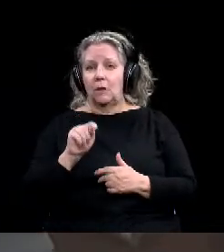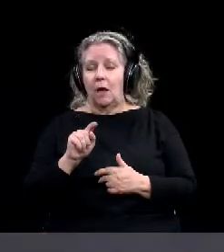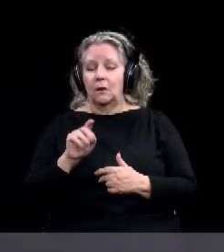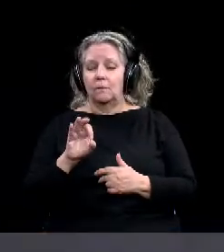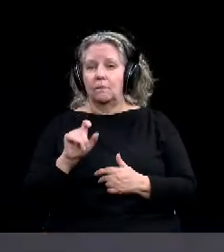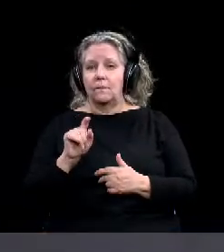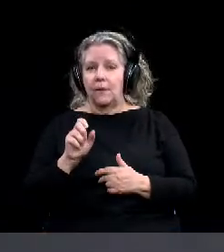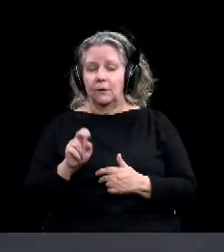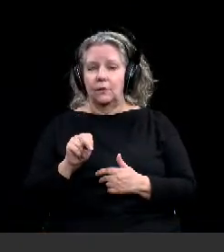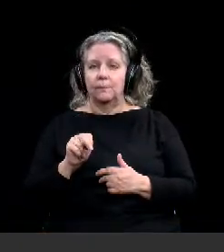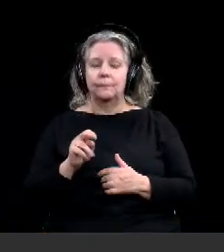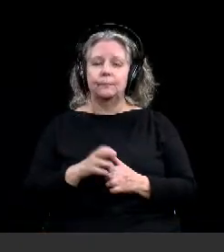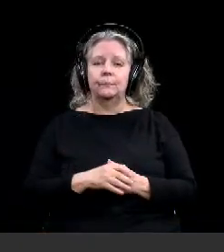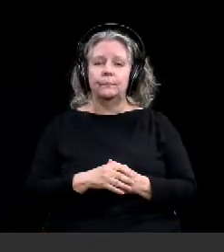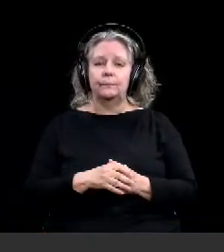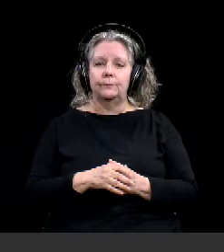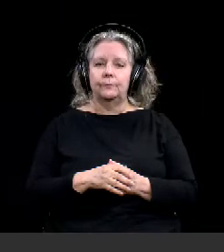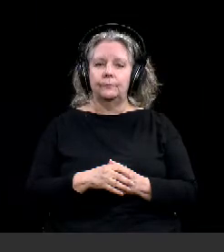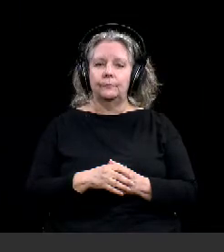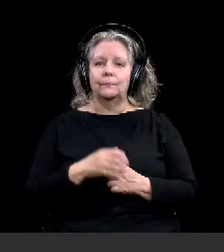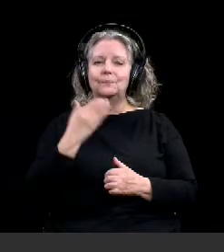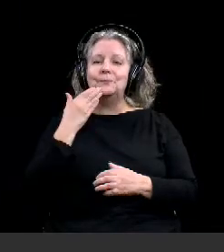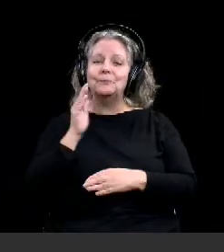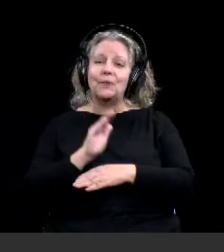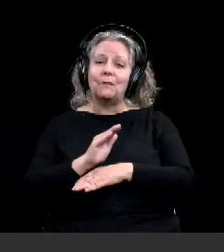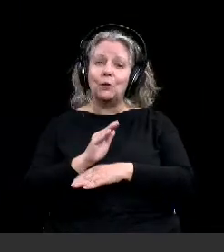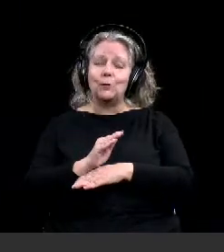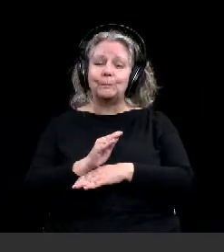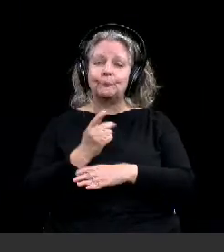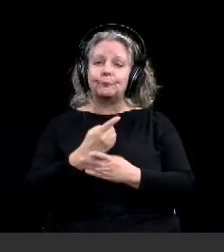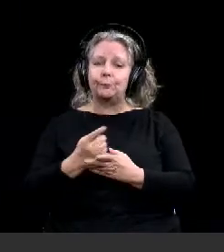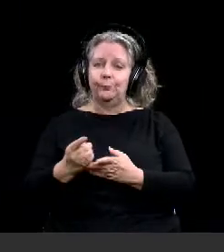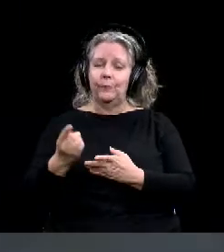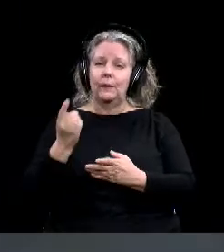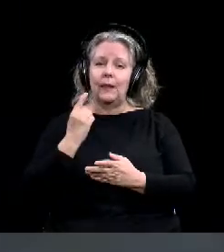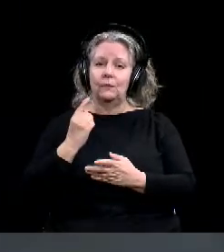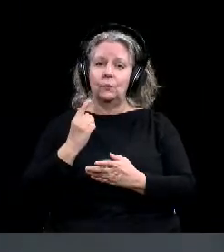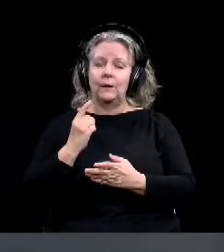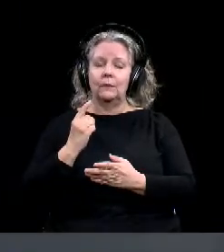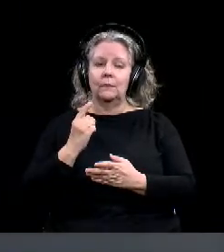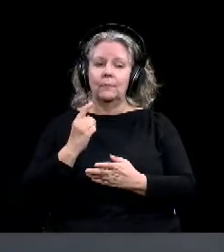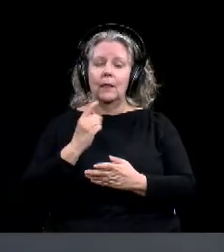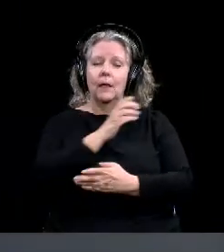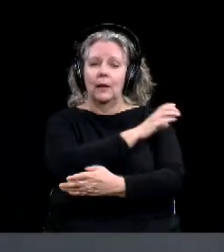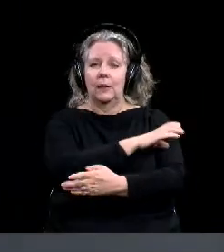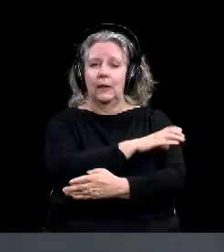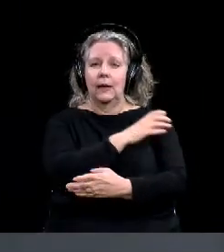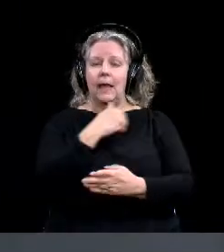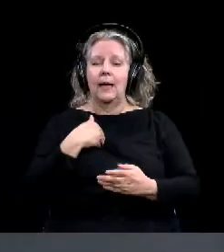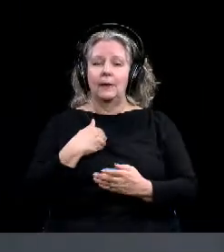Last week's clinic totaled a total of 19 counties were served,